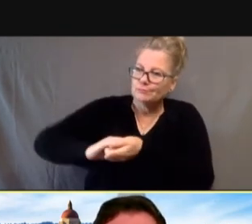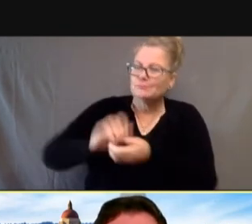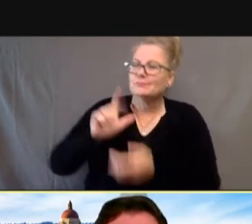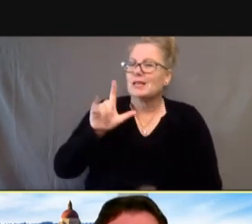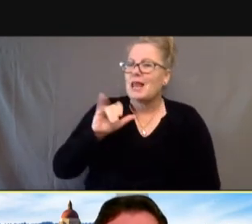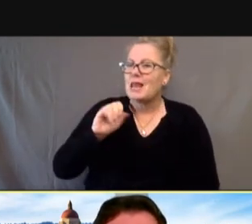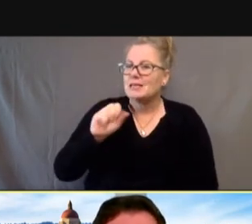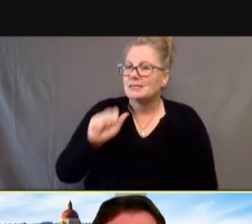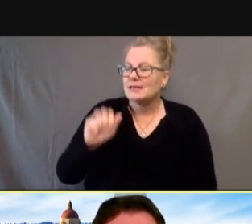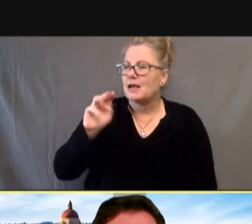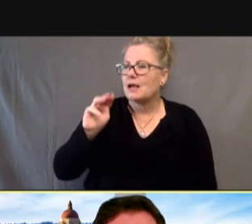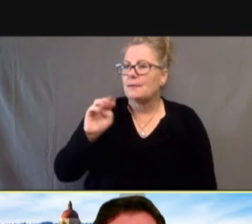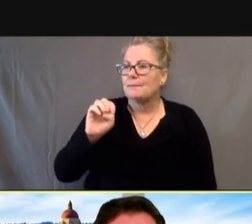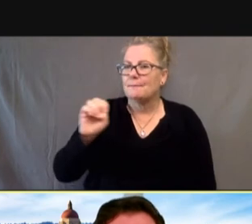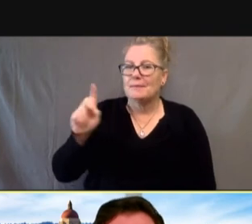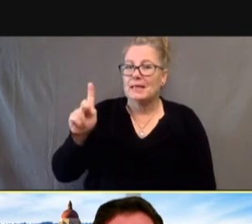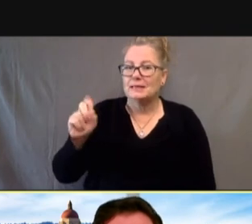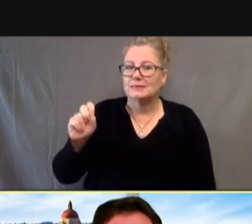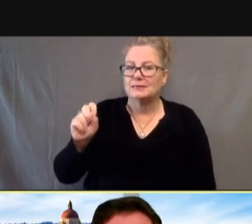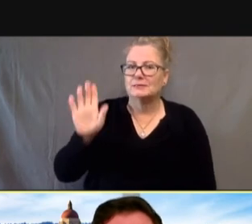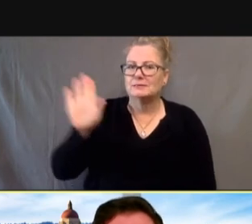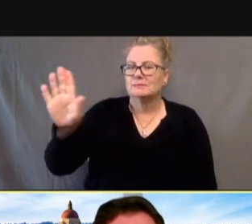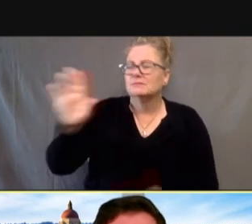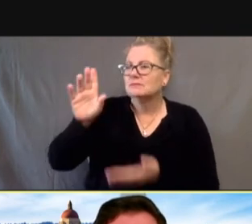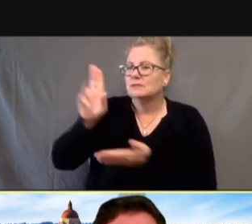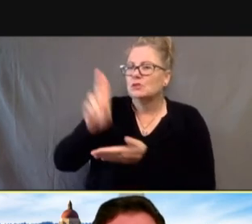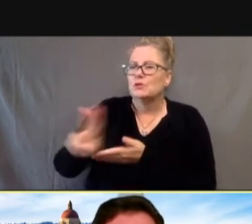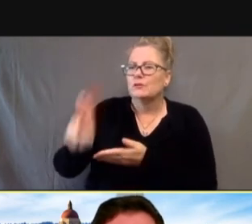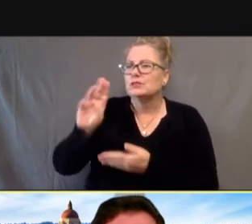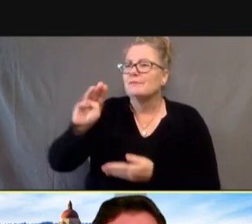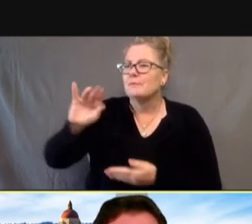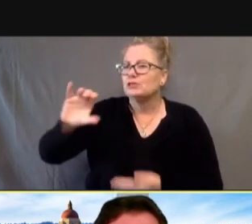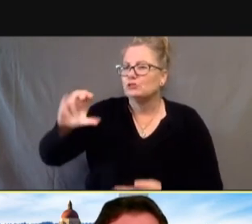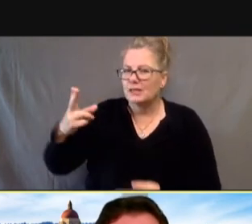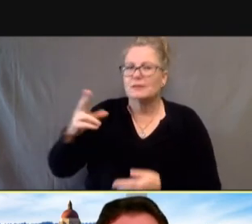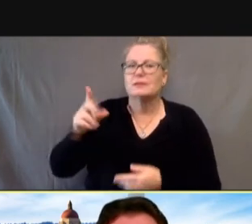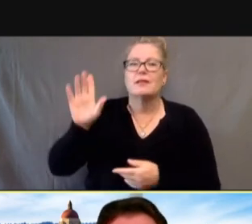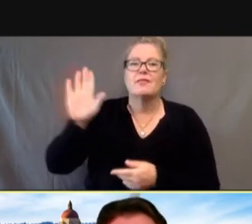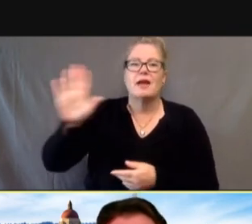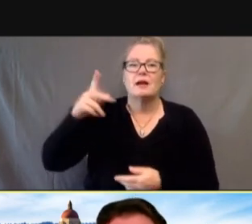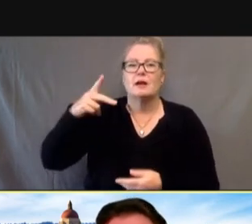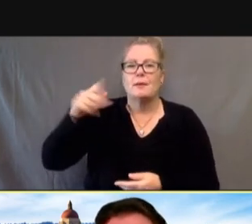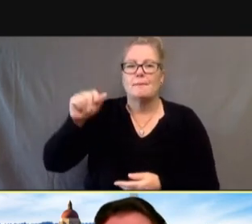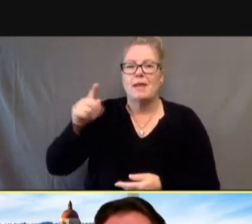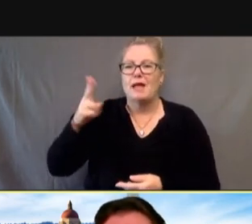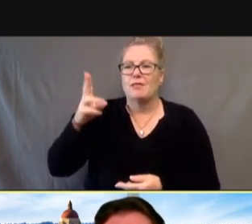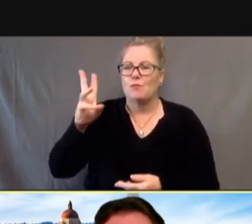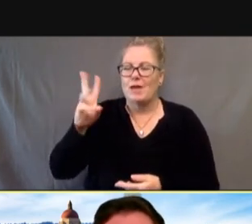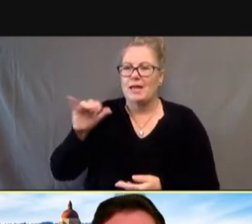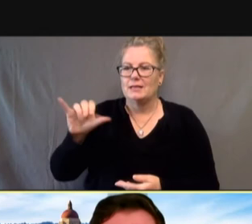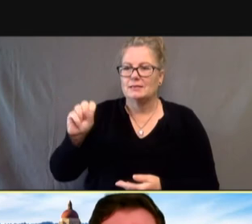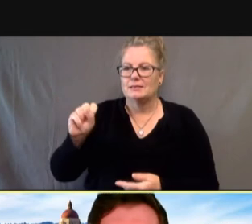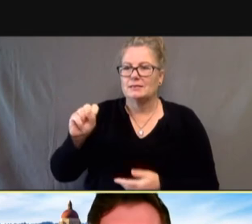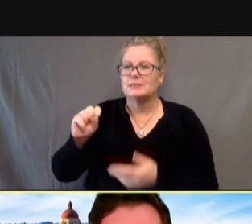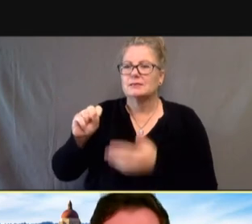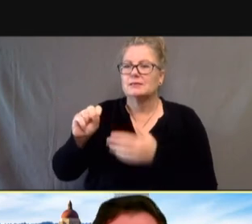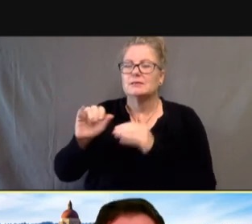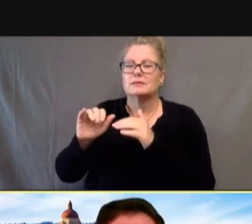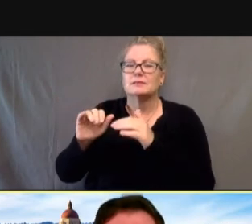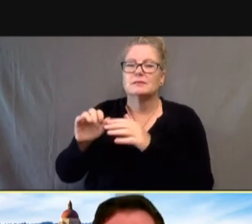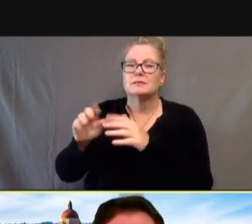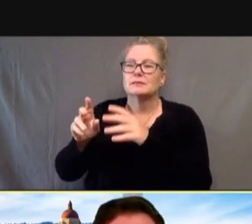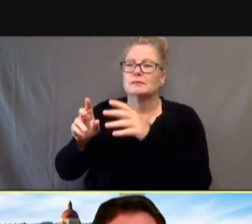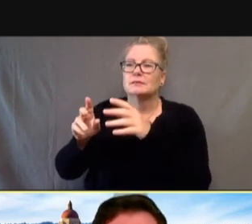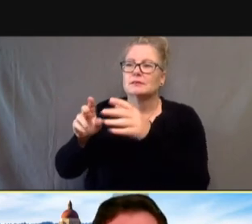Pathways research project, looking at the performance and trajectory of students with disabilities, and Mike Kim from